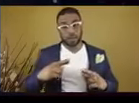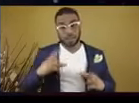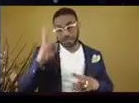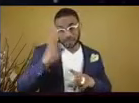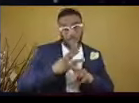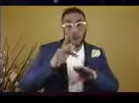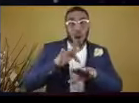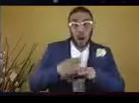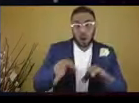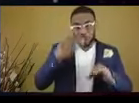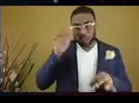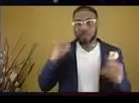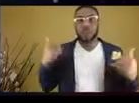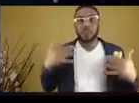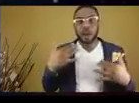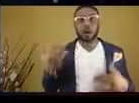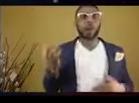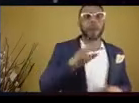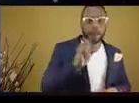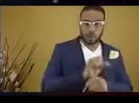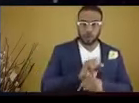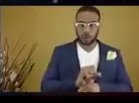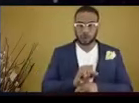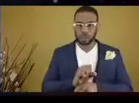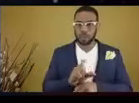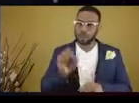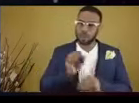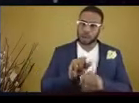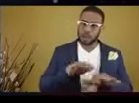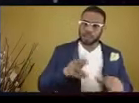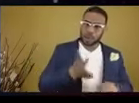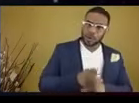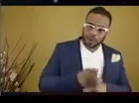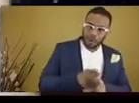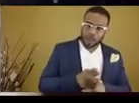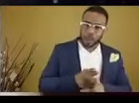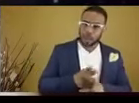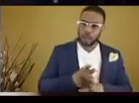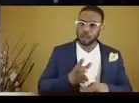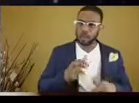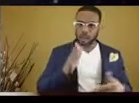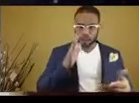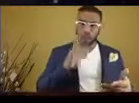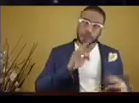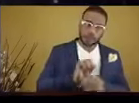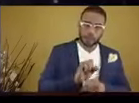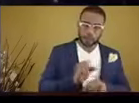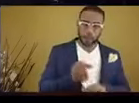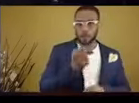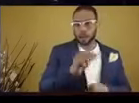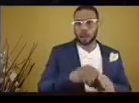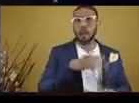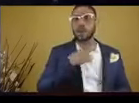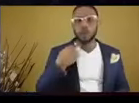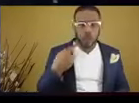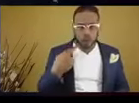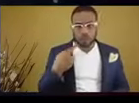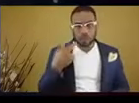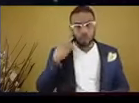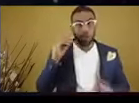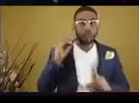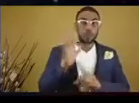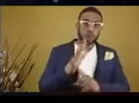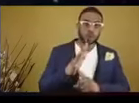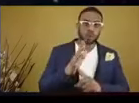early because she was afraid to go back to work. She worked in childcare, which would actually put her at risk of exposure